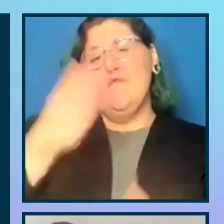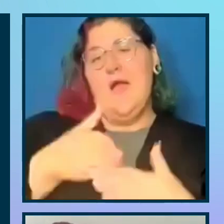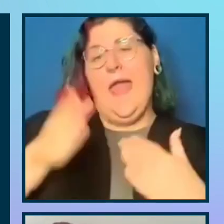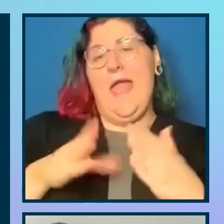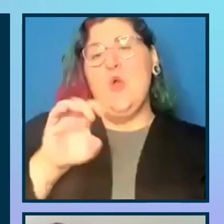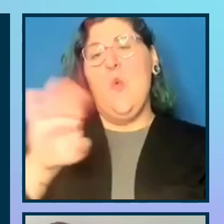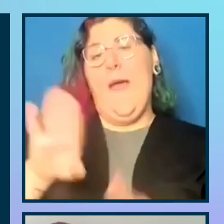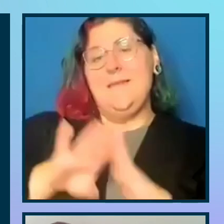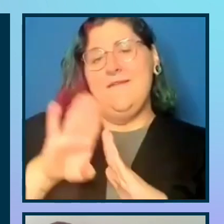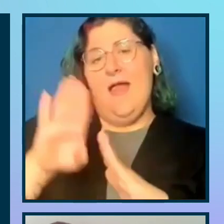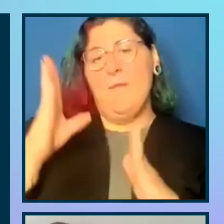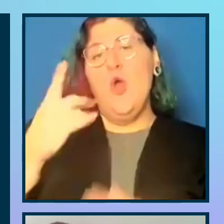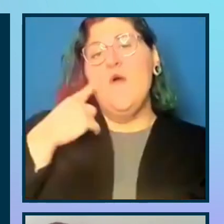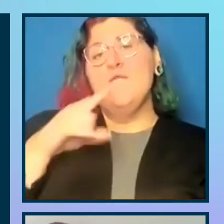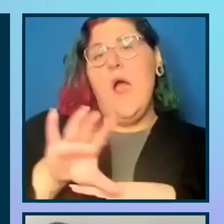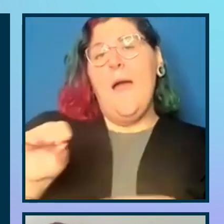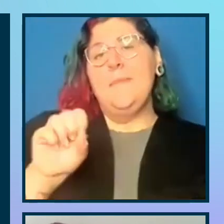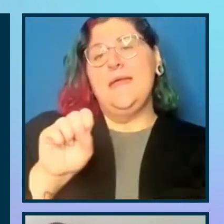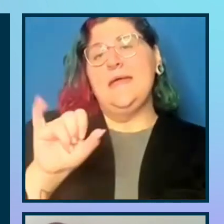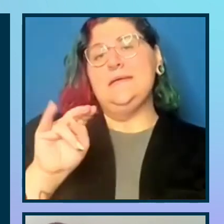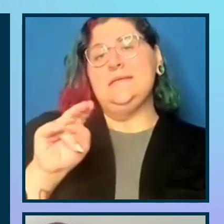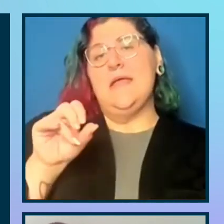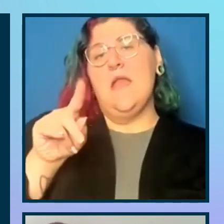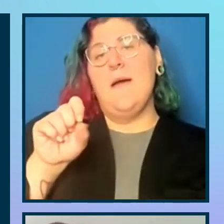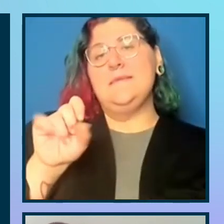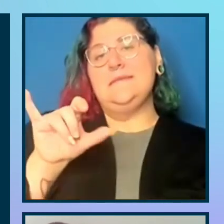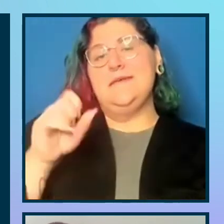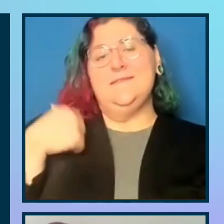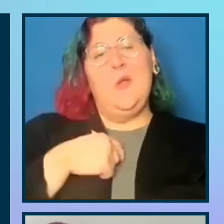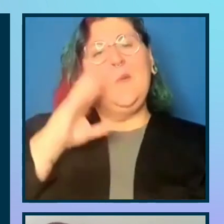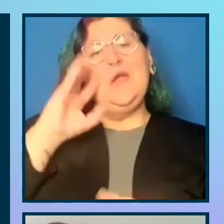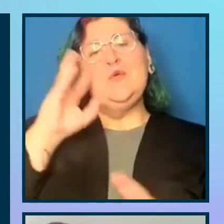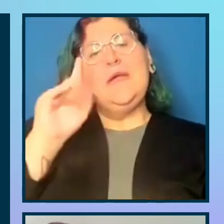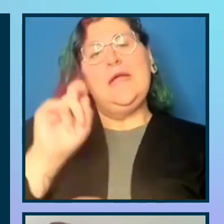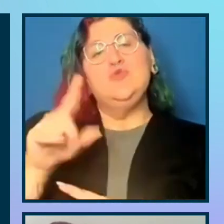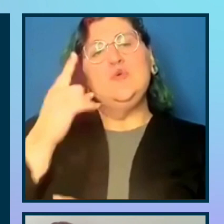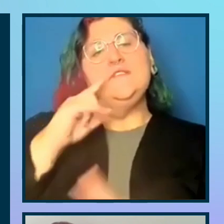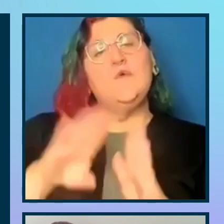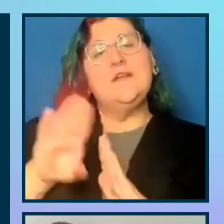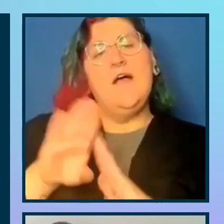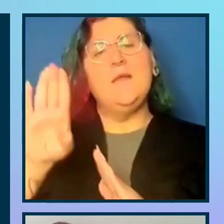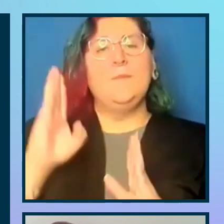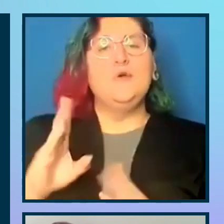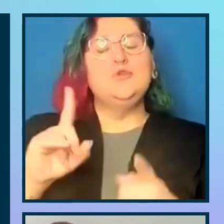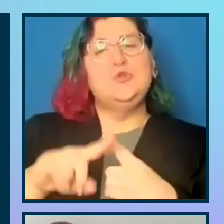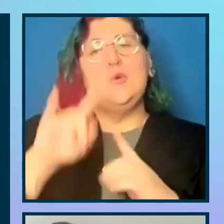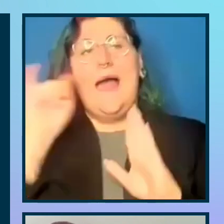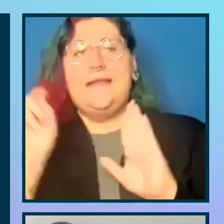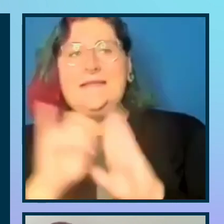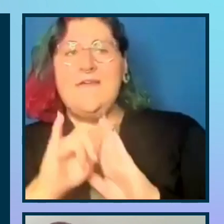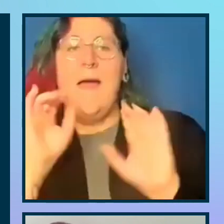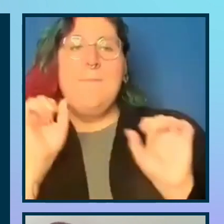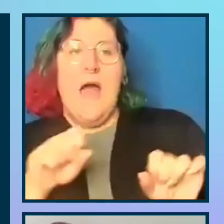At Synopsys, we create tools for developers to identify potential and existing security vulnerabilities. If you've ever